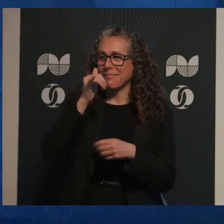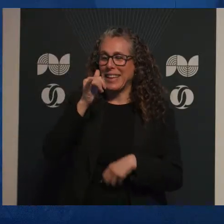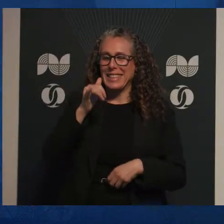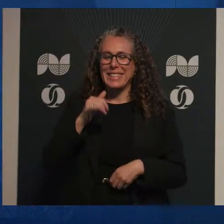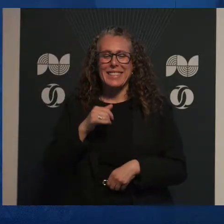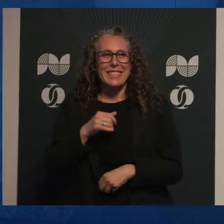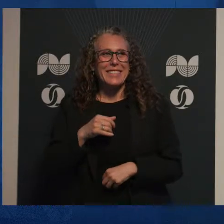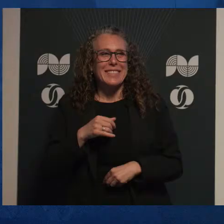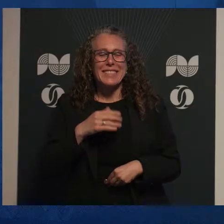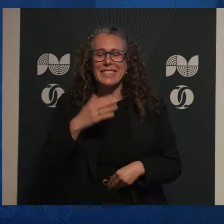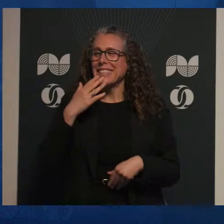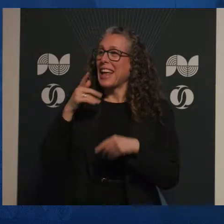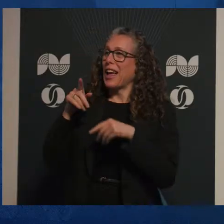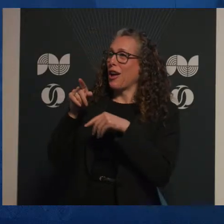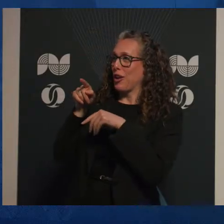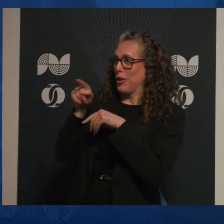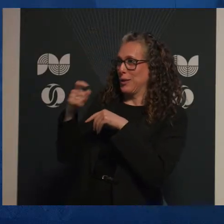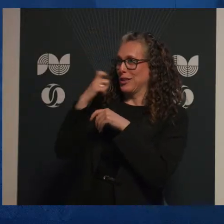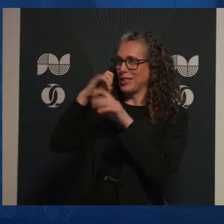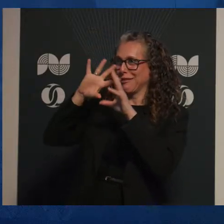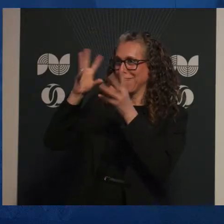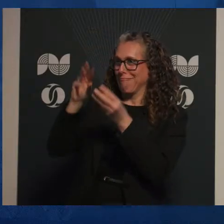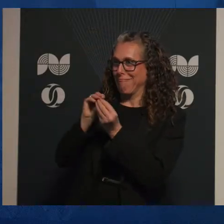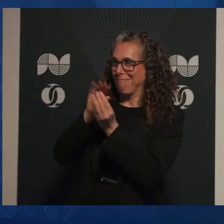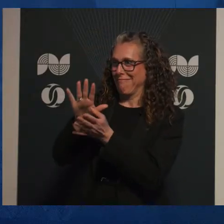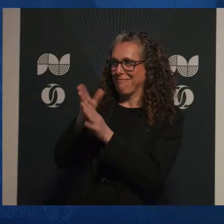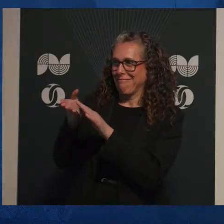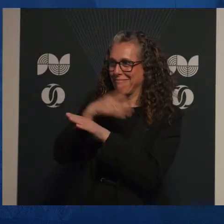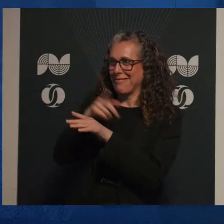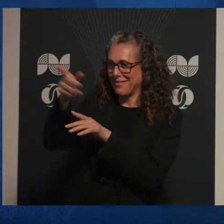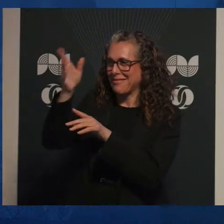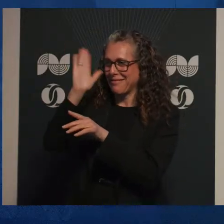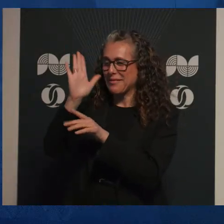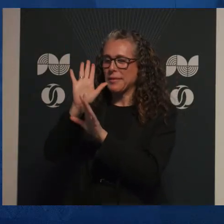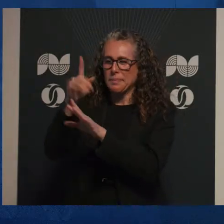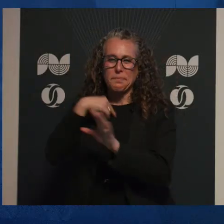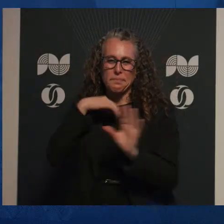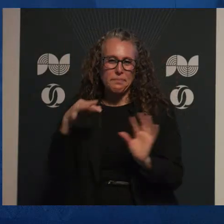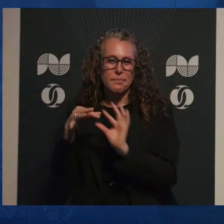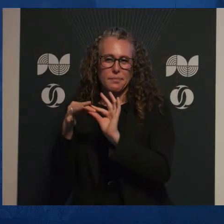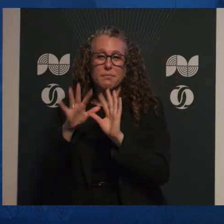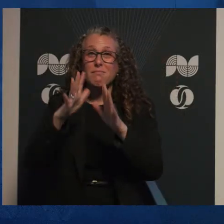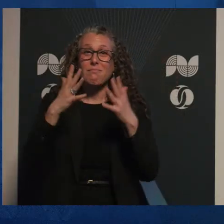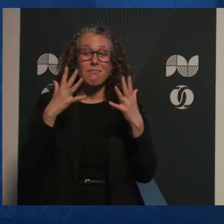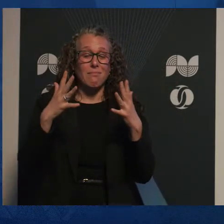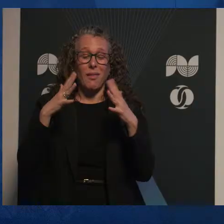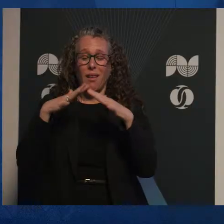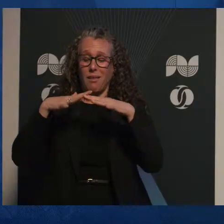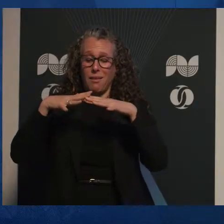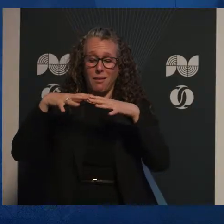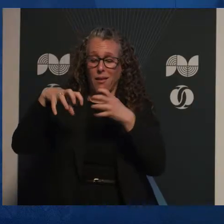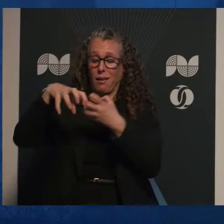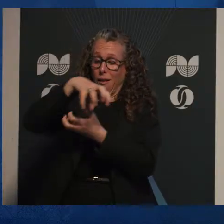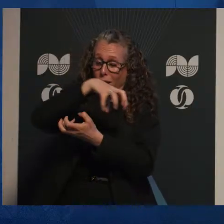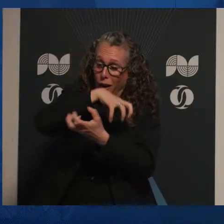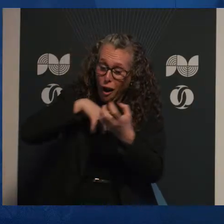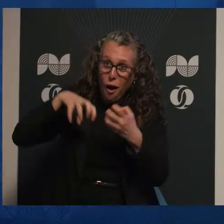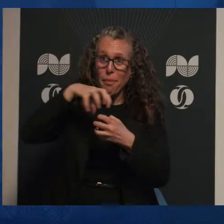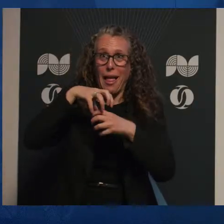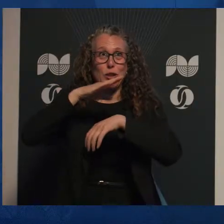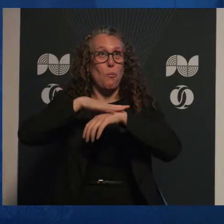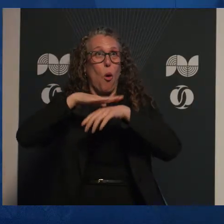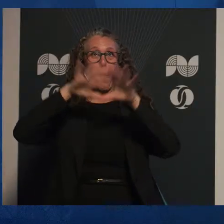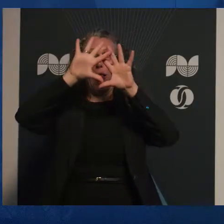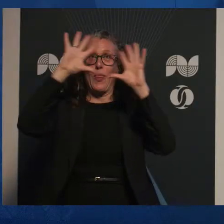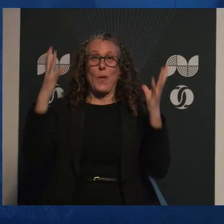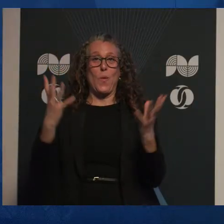eloquent intervention, the reality is we're probably in the most complex and dangerous geopolitical moment since the